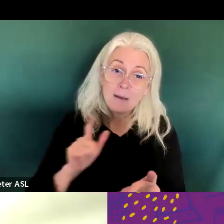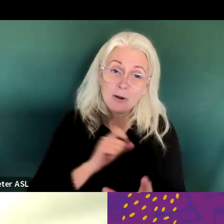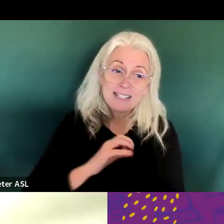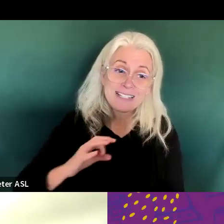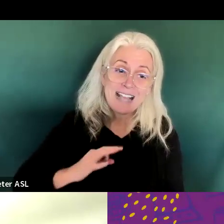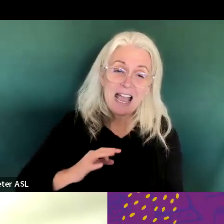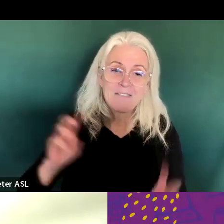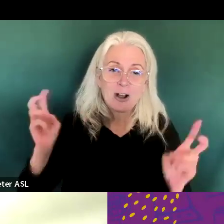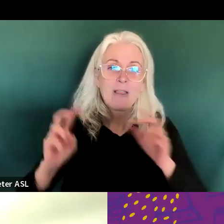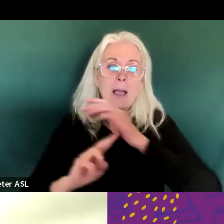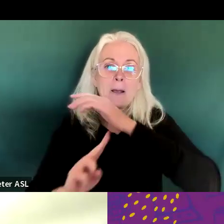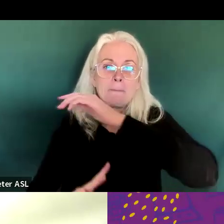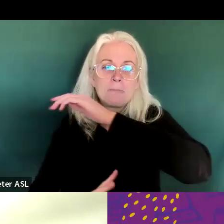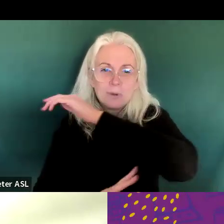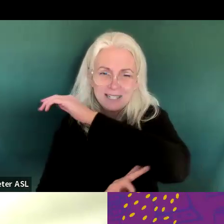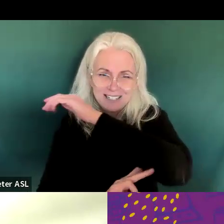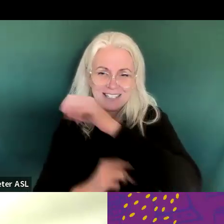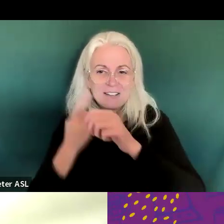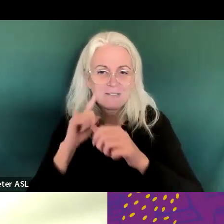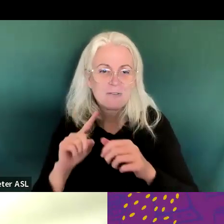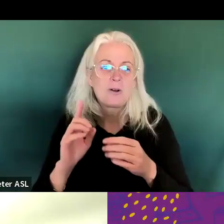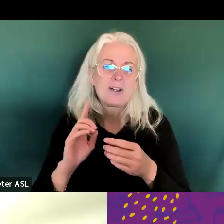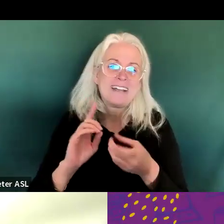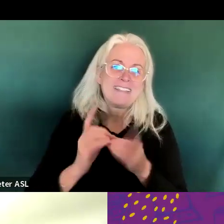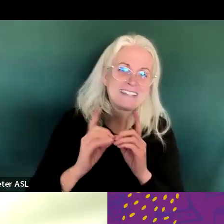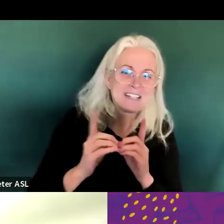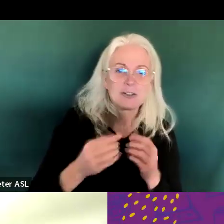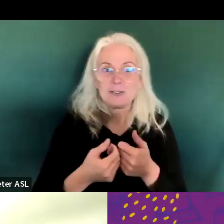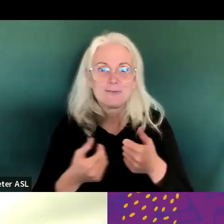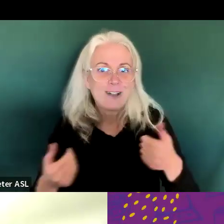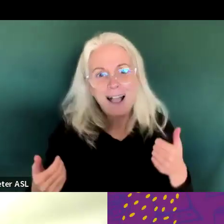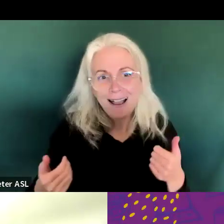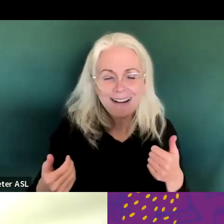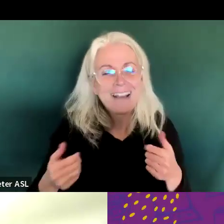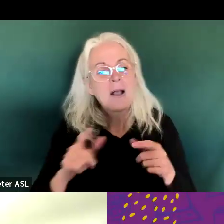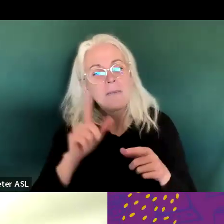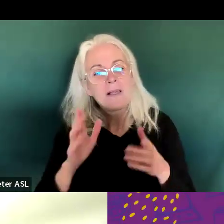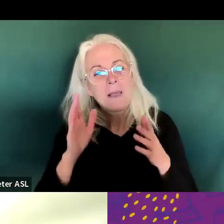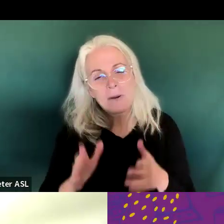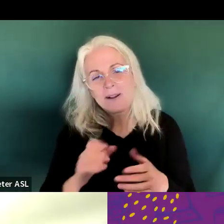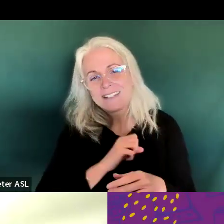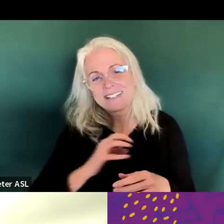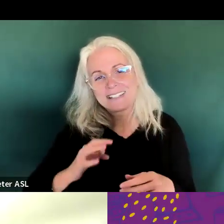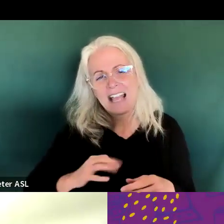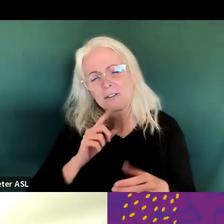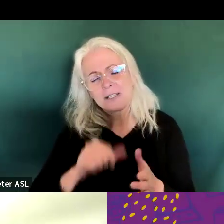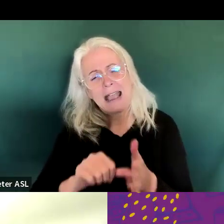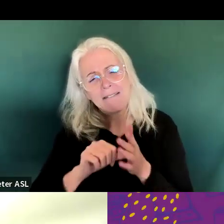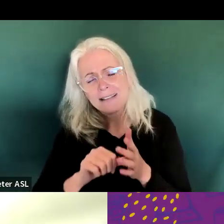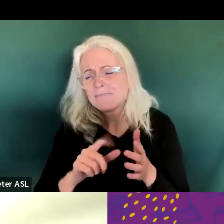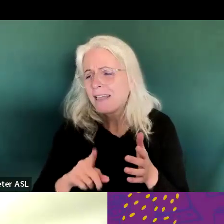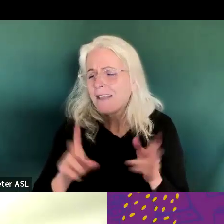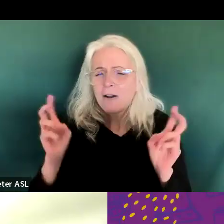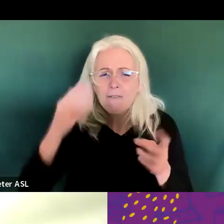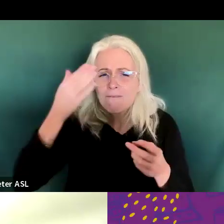are bridges across the digital divide. There's a lot of discussion about digital navigators, which is wonderful to see. And I would like to emphasize how much